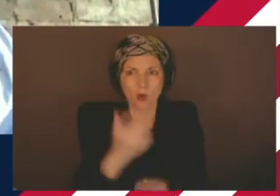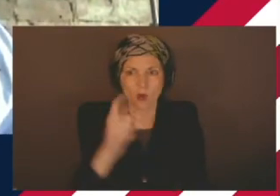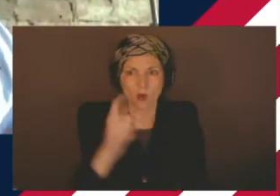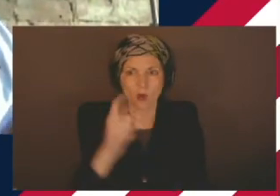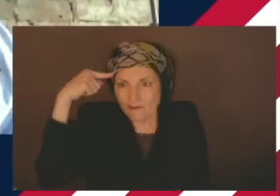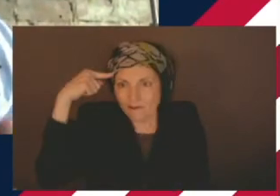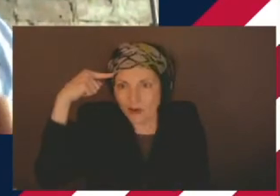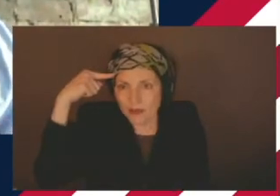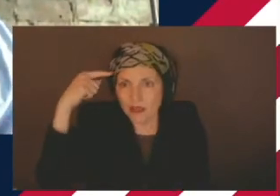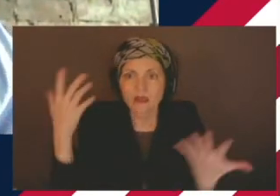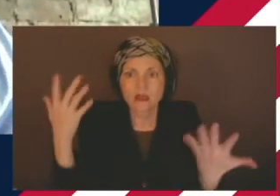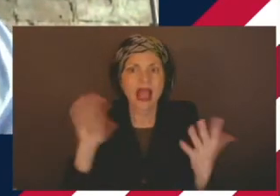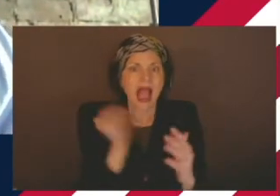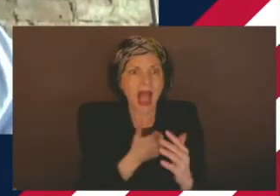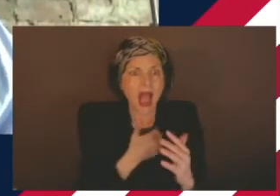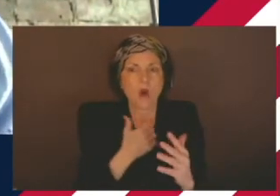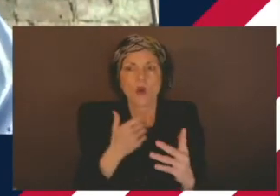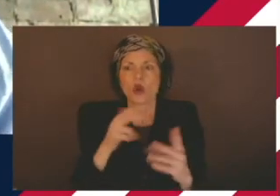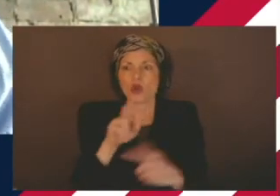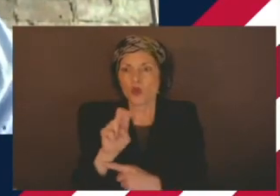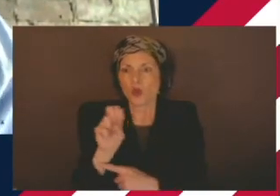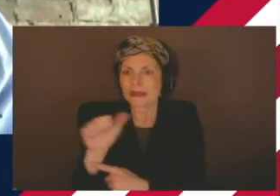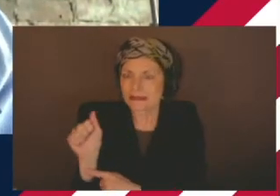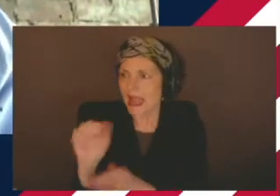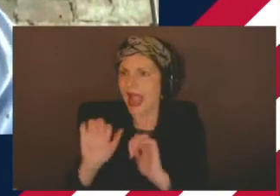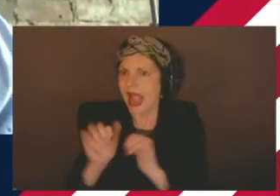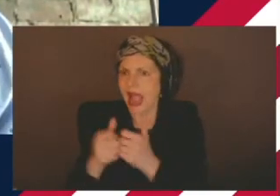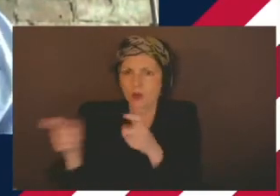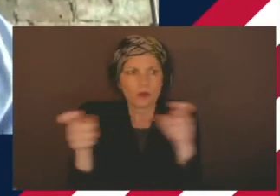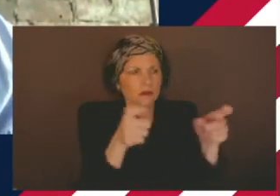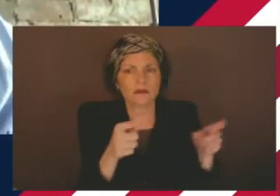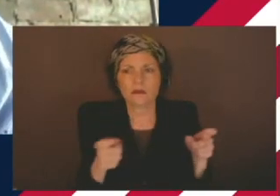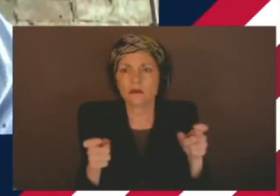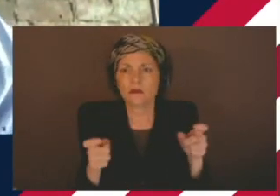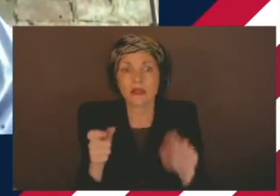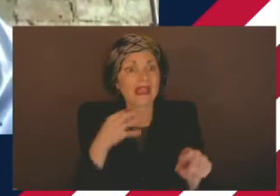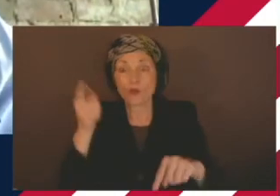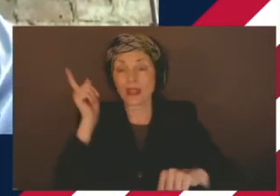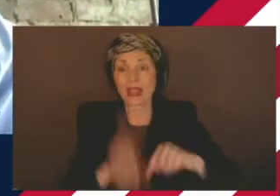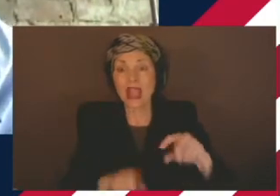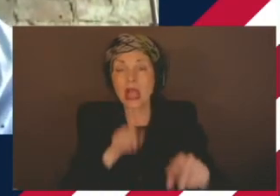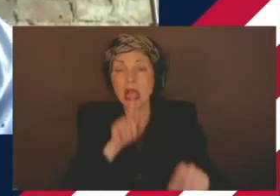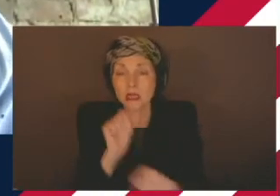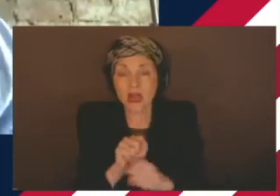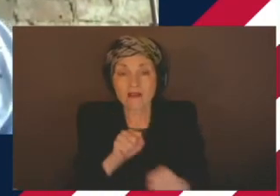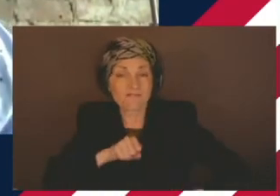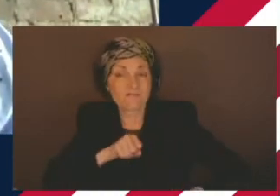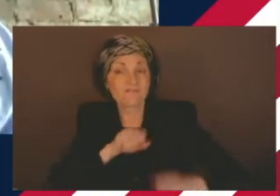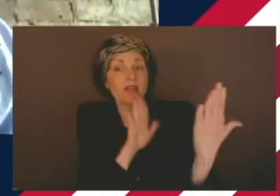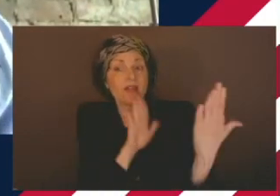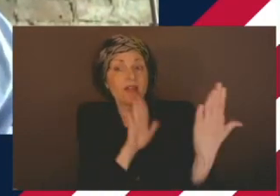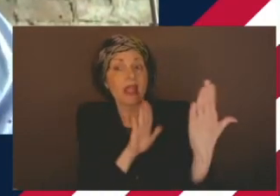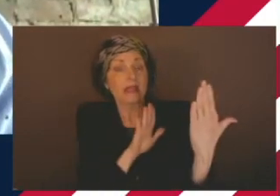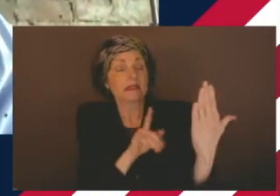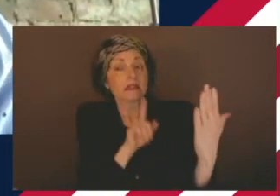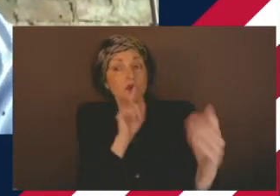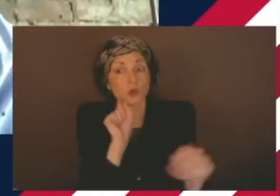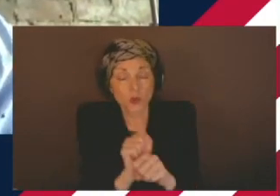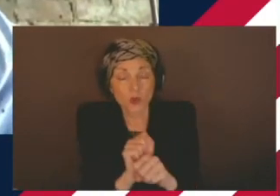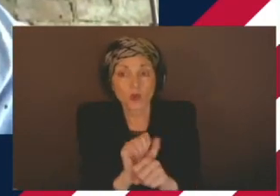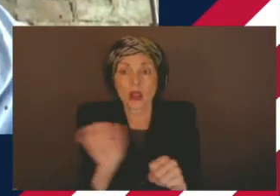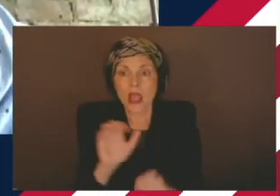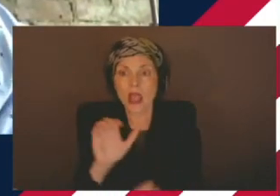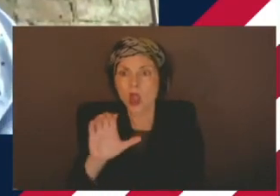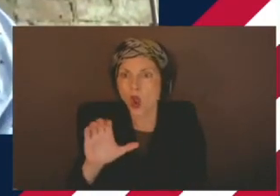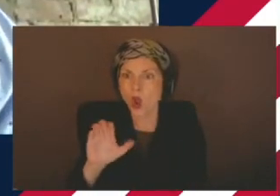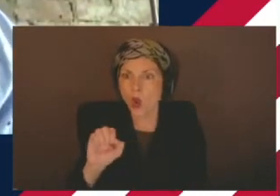if we can, as Americans, unite to face the real challenges we have, like COVID,